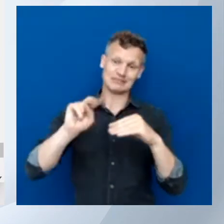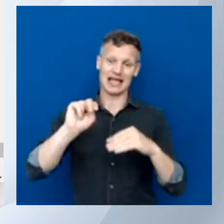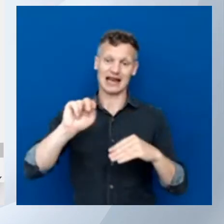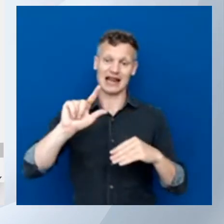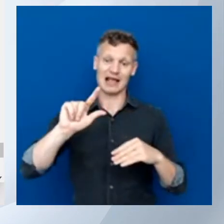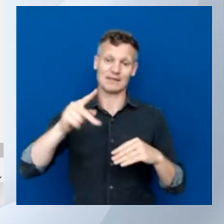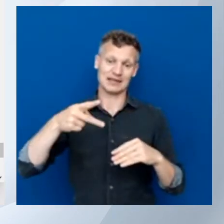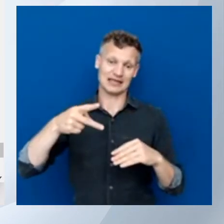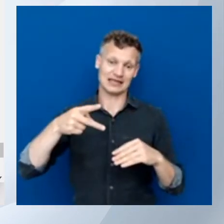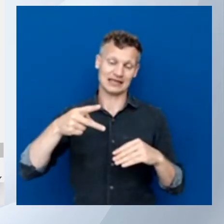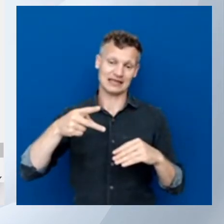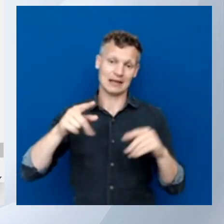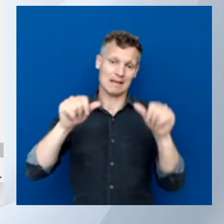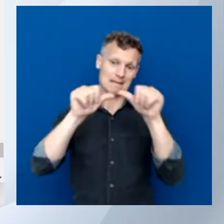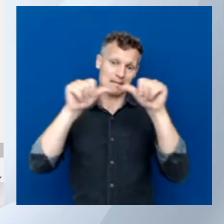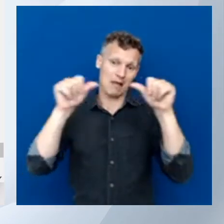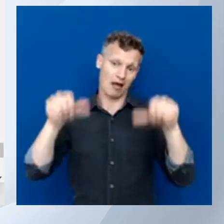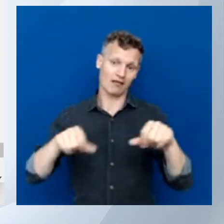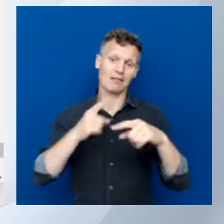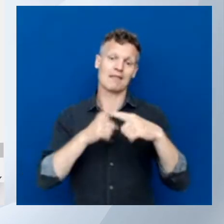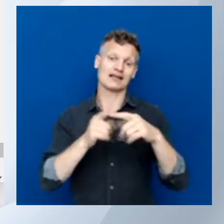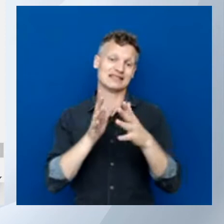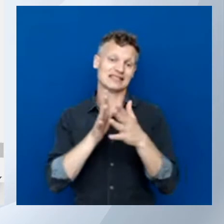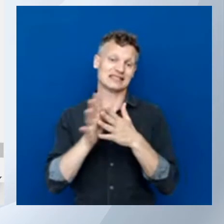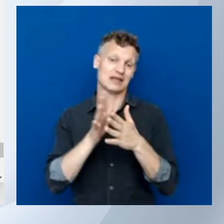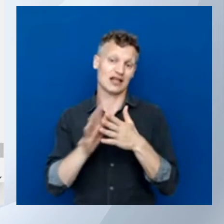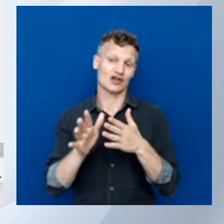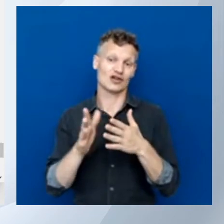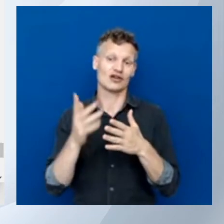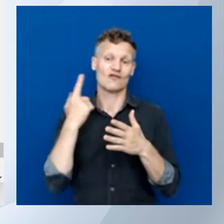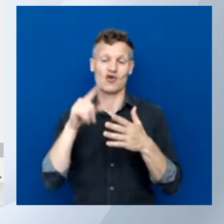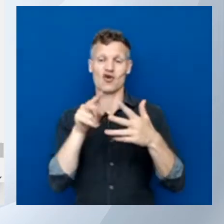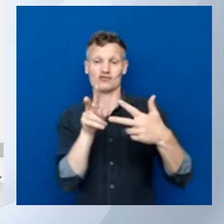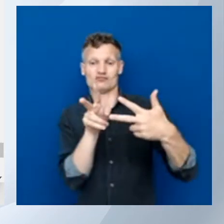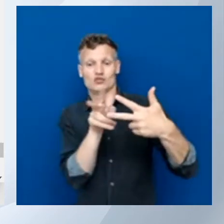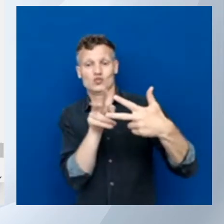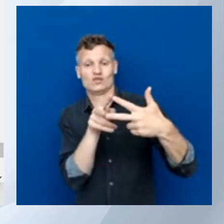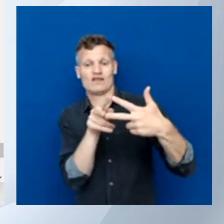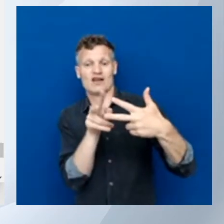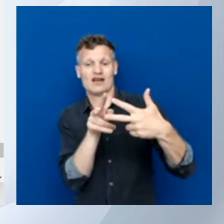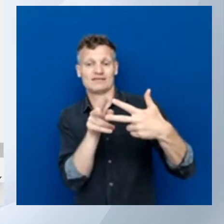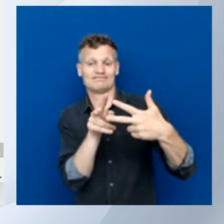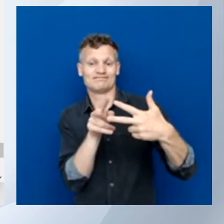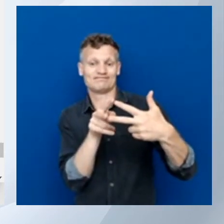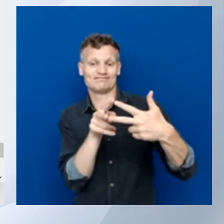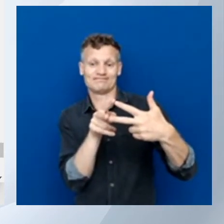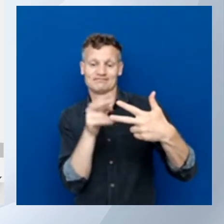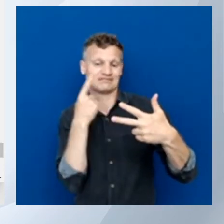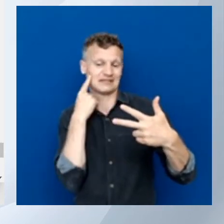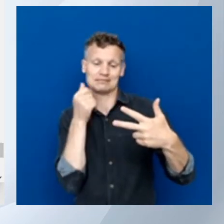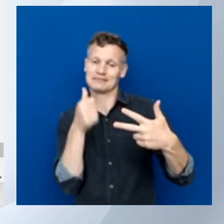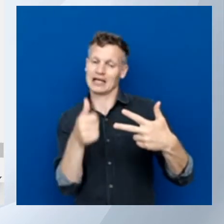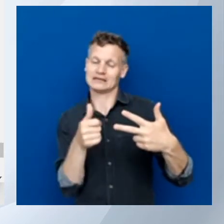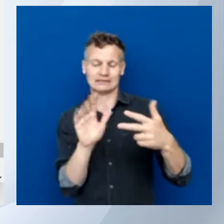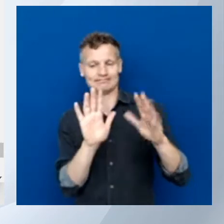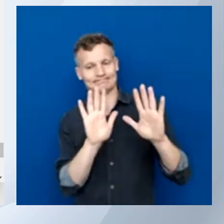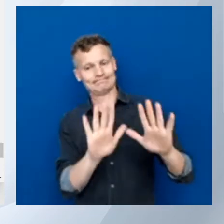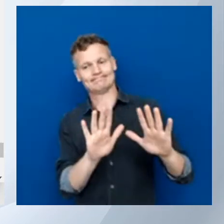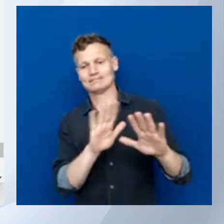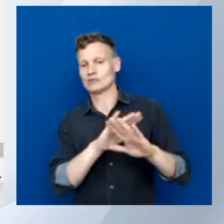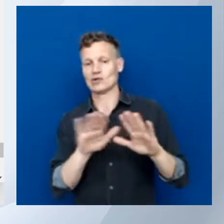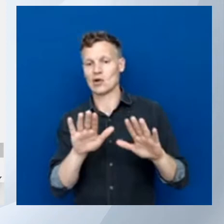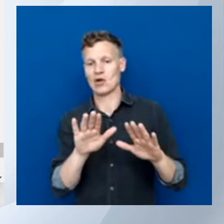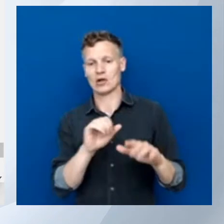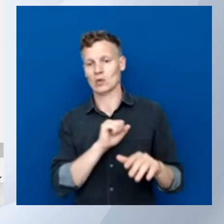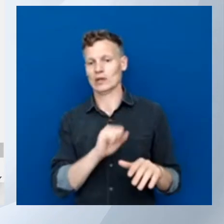the explainers for them. So for the unified and the introspect ones too. So now I